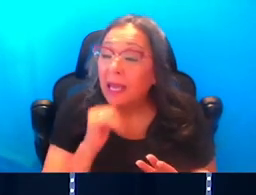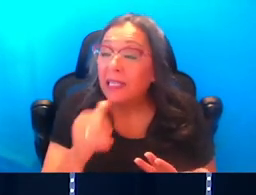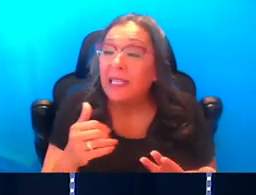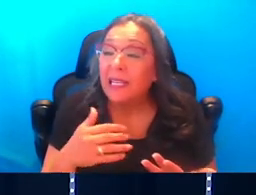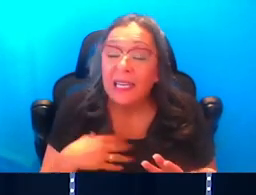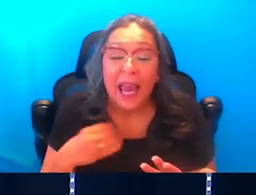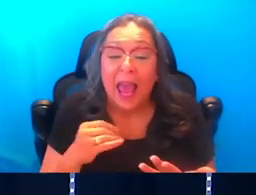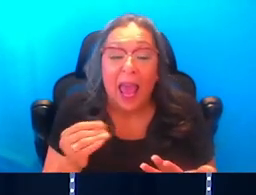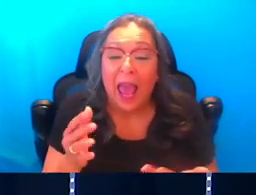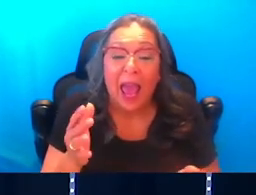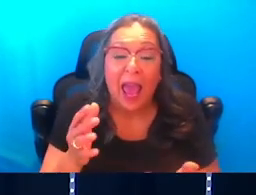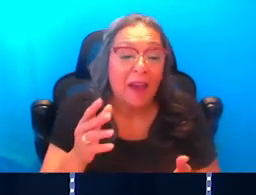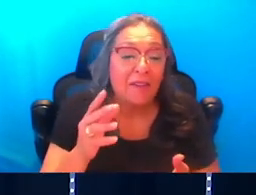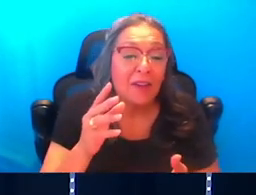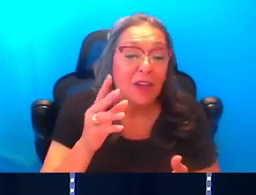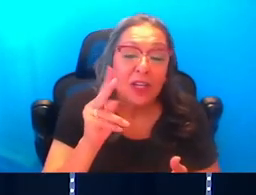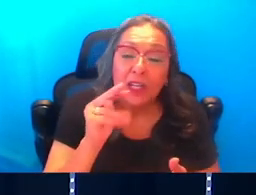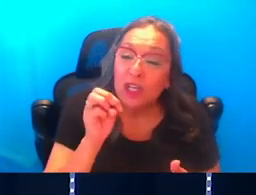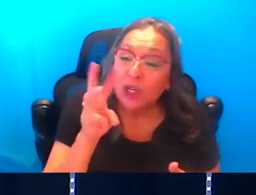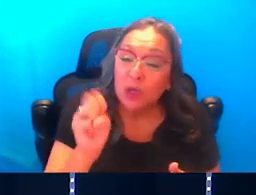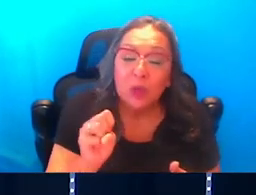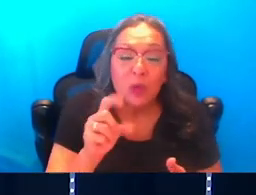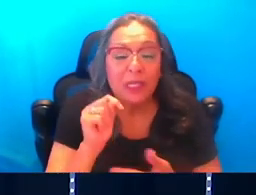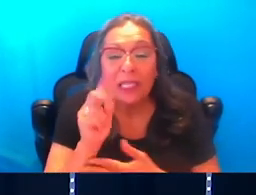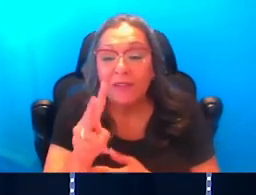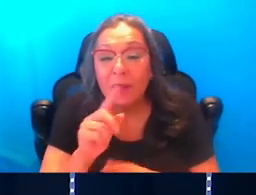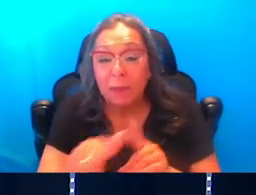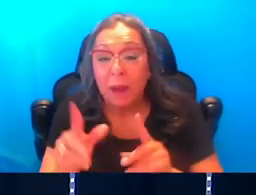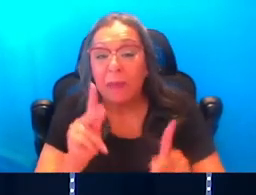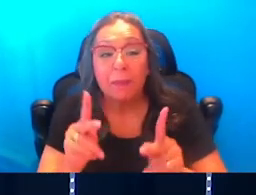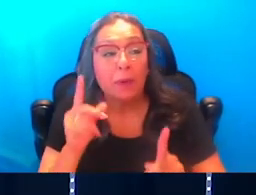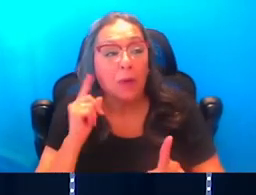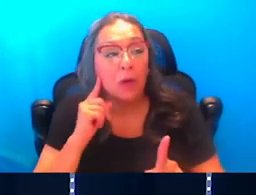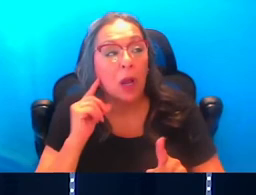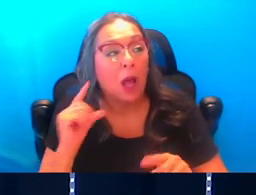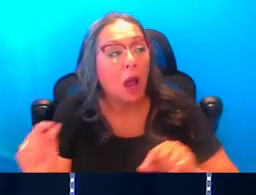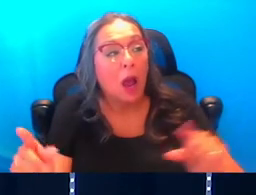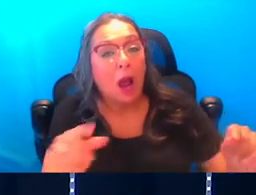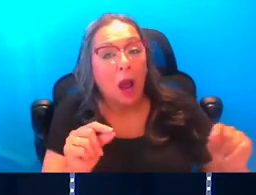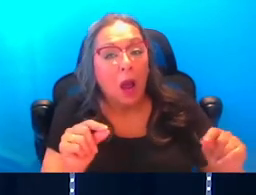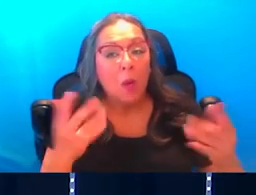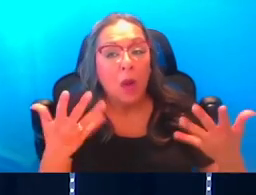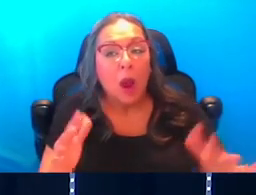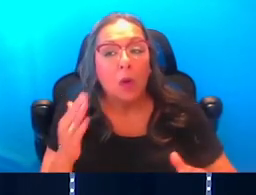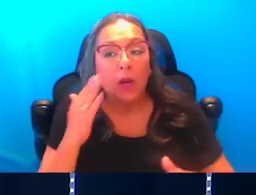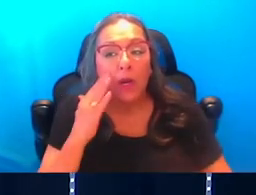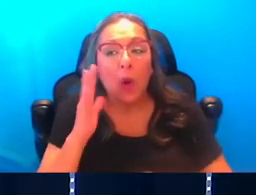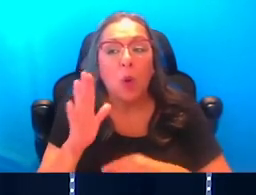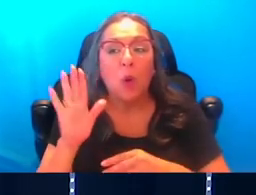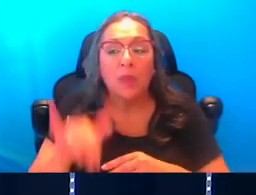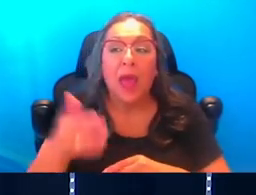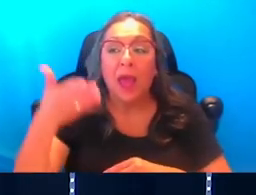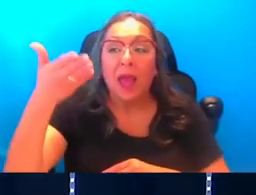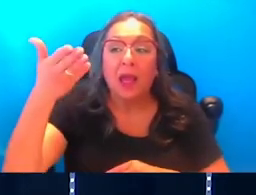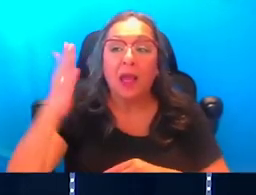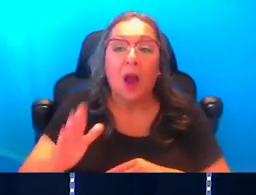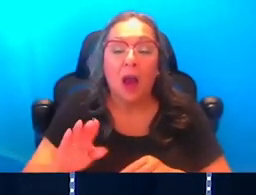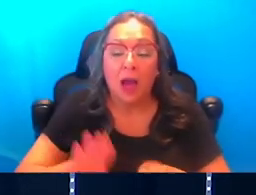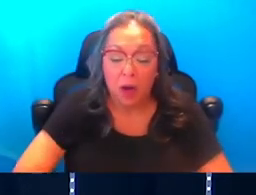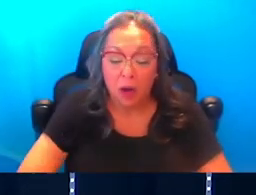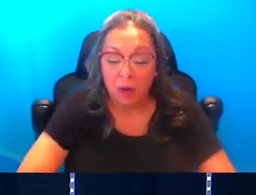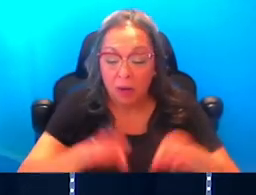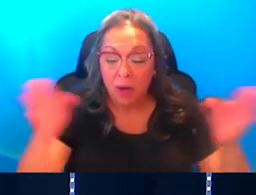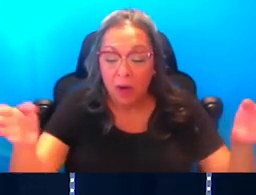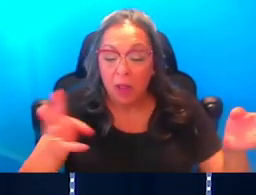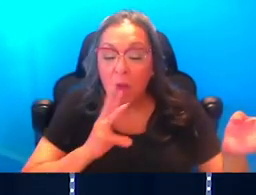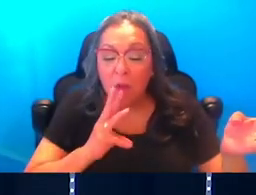No nightly news, but it still got around. So here she is. She's like, we all know about that. And then next, she says, and